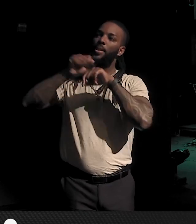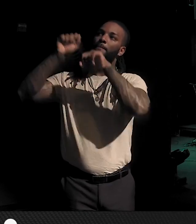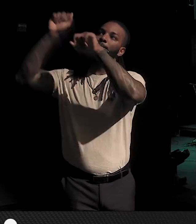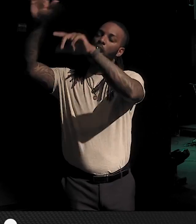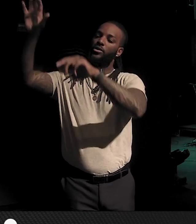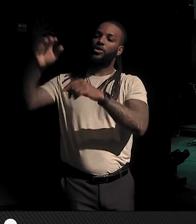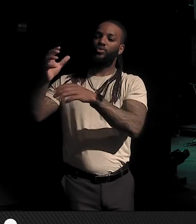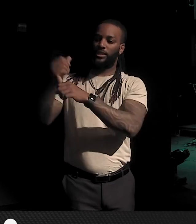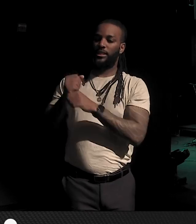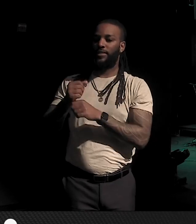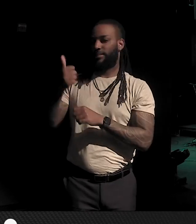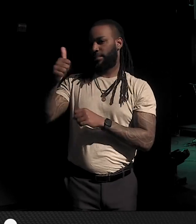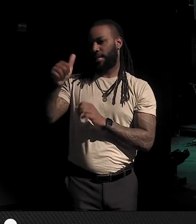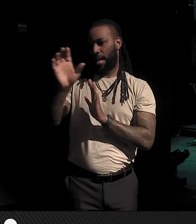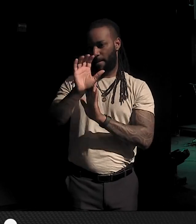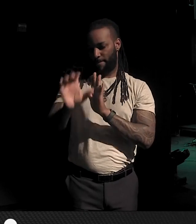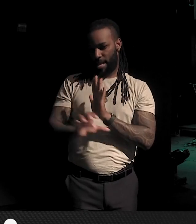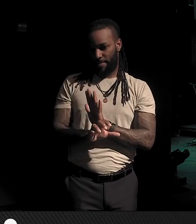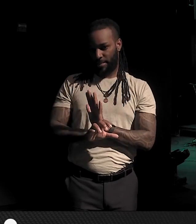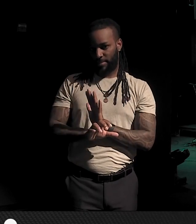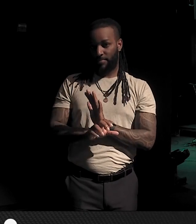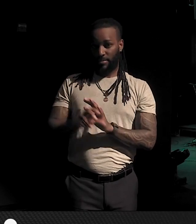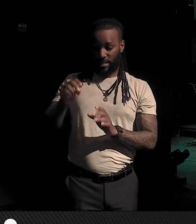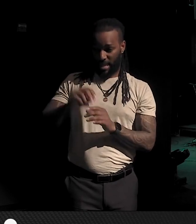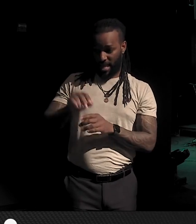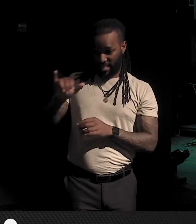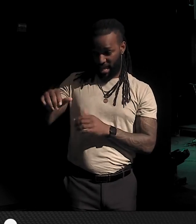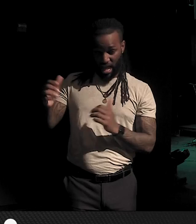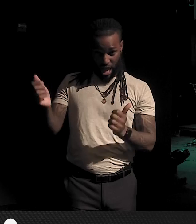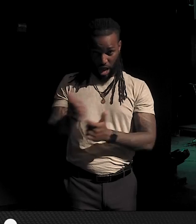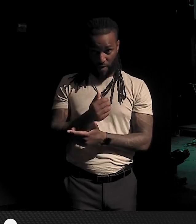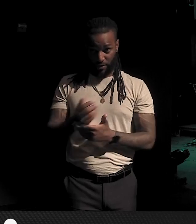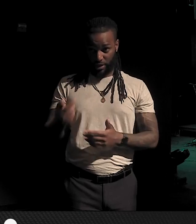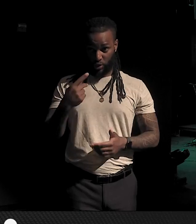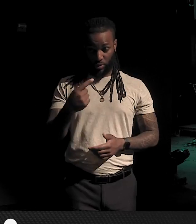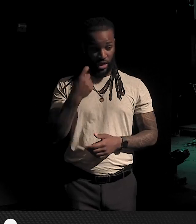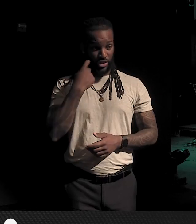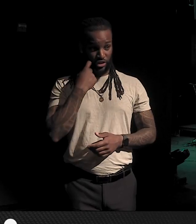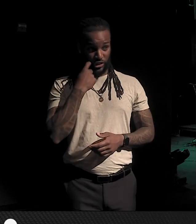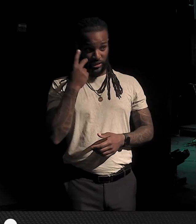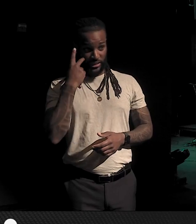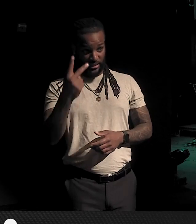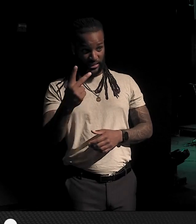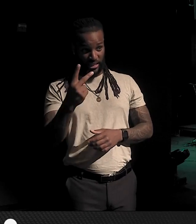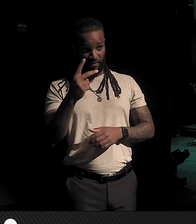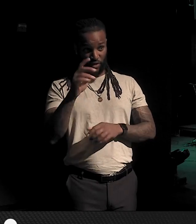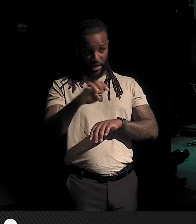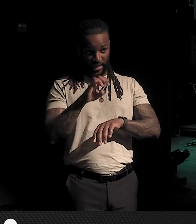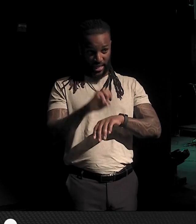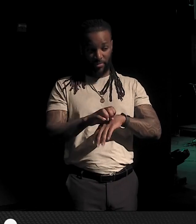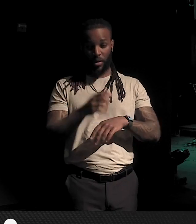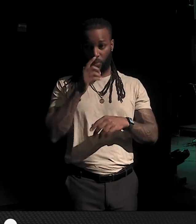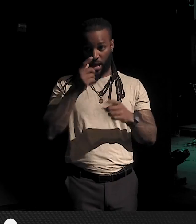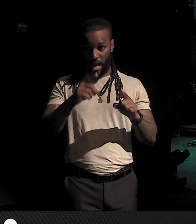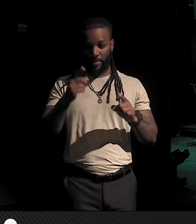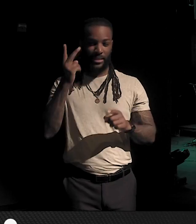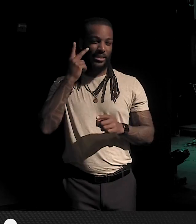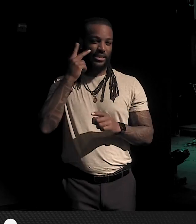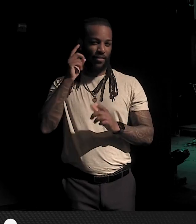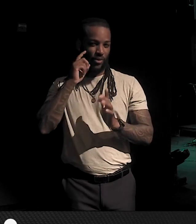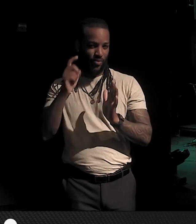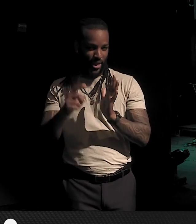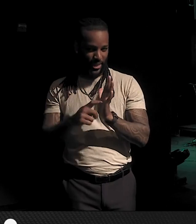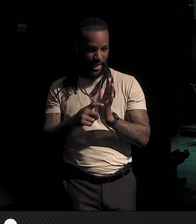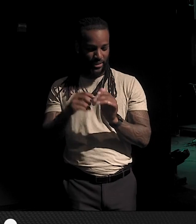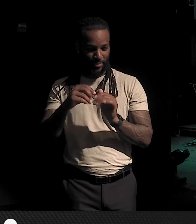Commandments. And in that scene, all the elements that we just watched of an engagement will unfold. Let's see if you recognize any of